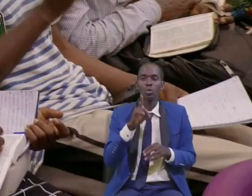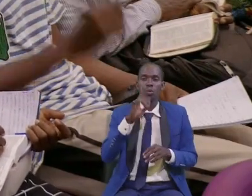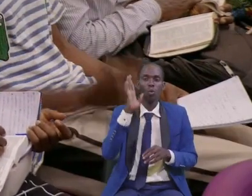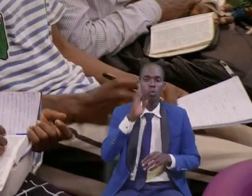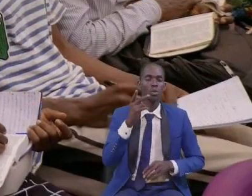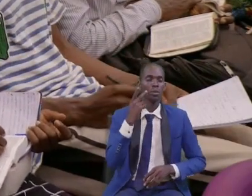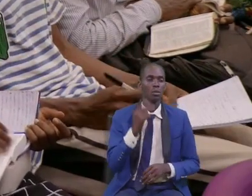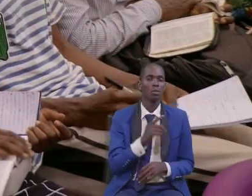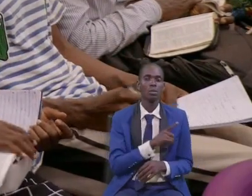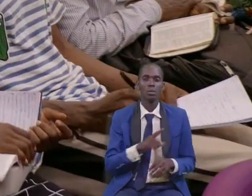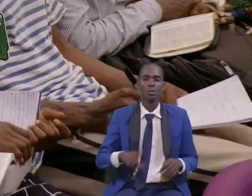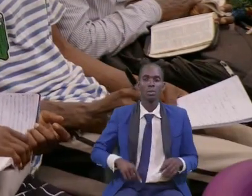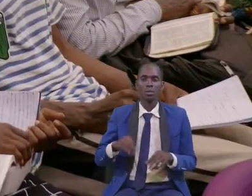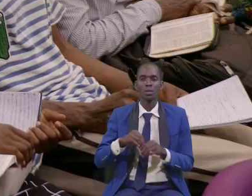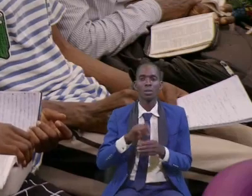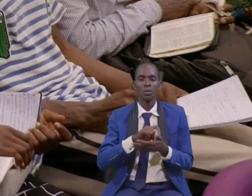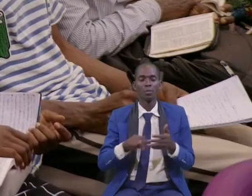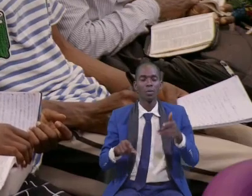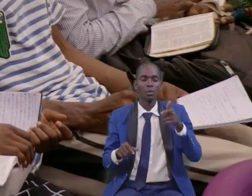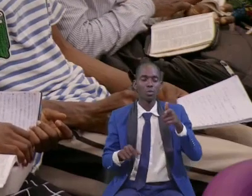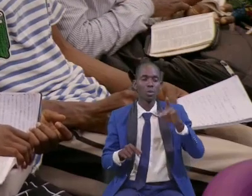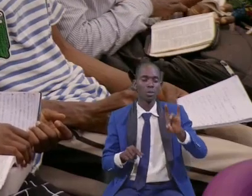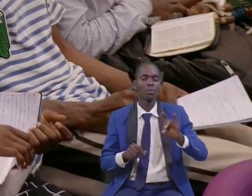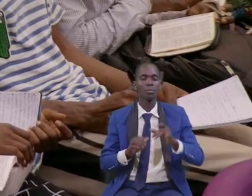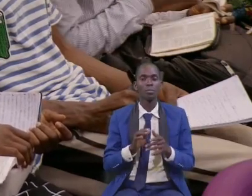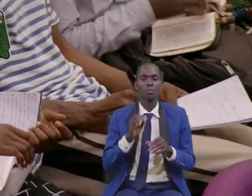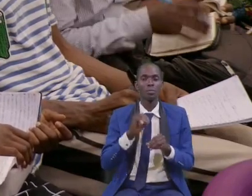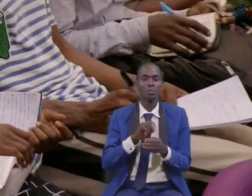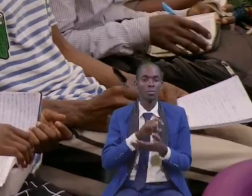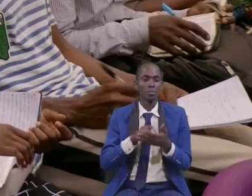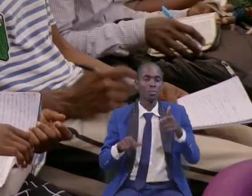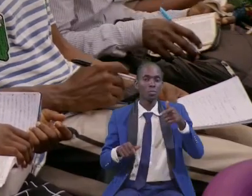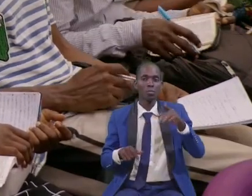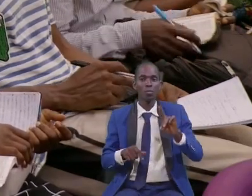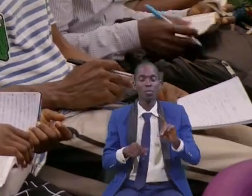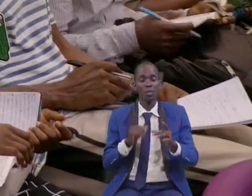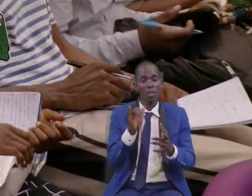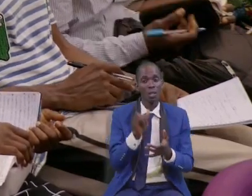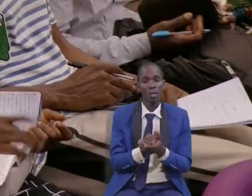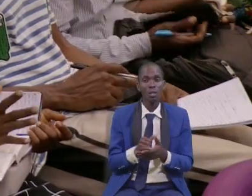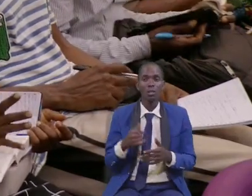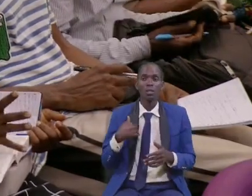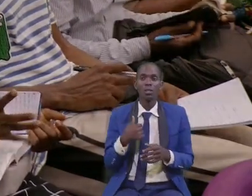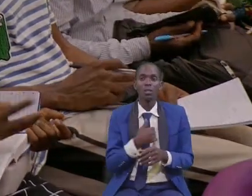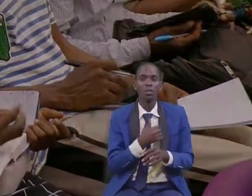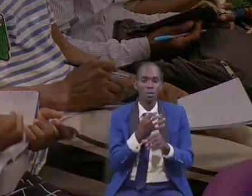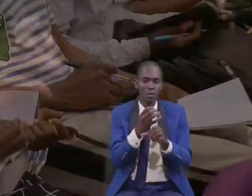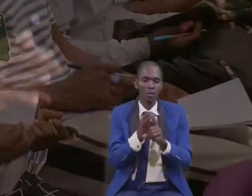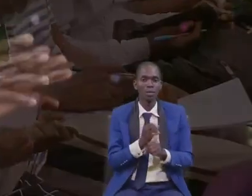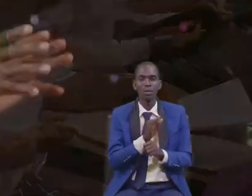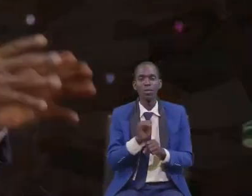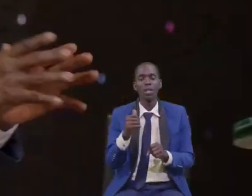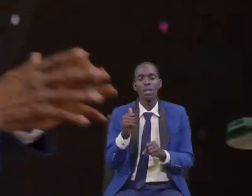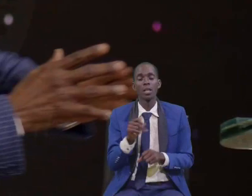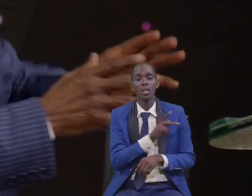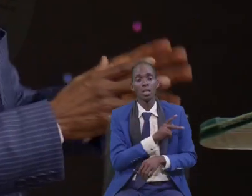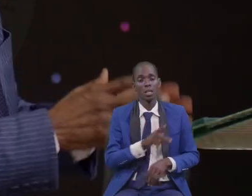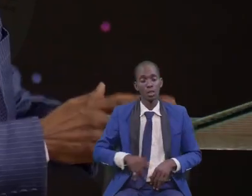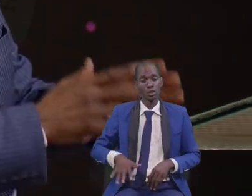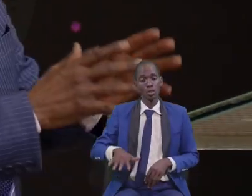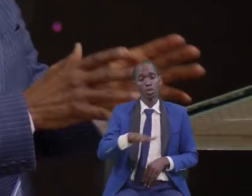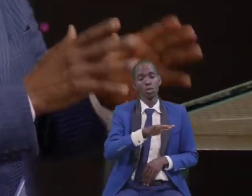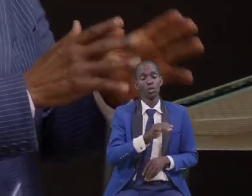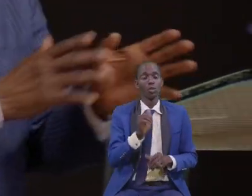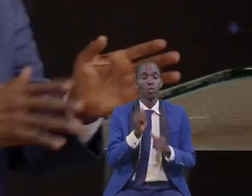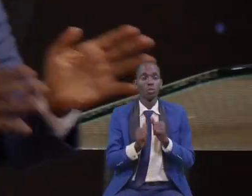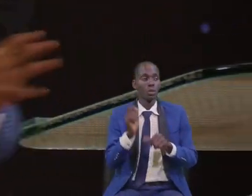the Lord. In verse 28, it says, wherefore, we are receiving a kingdom which cannot